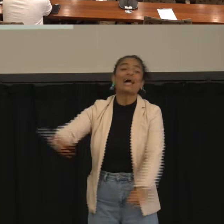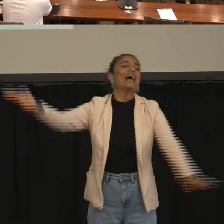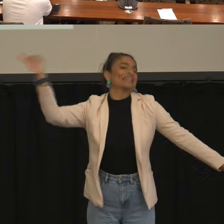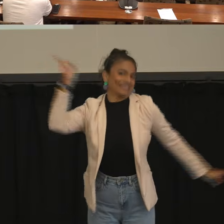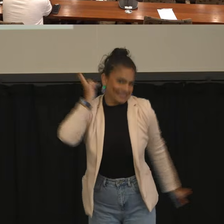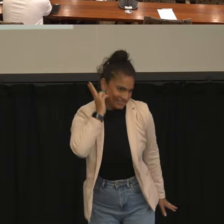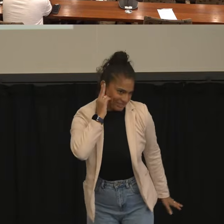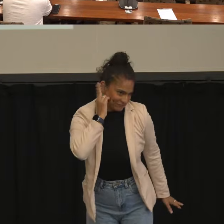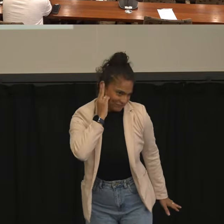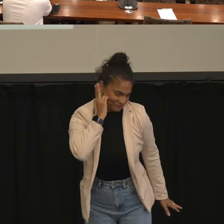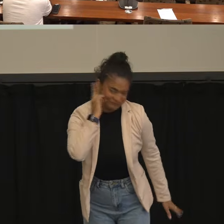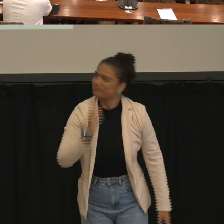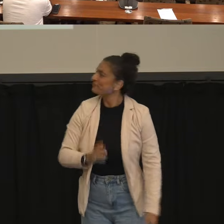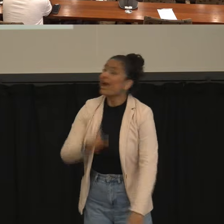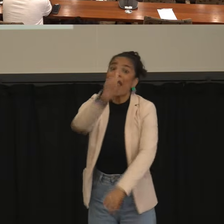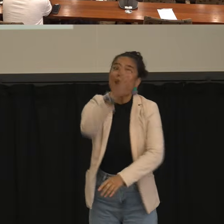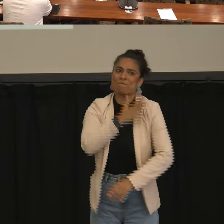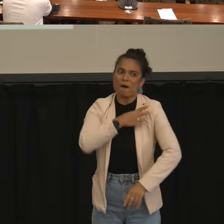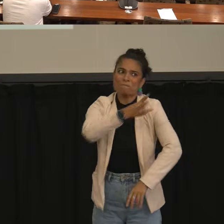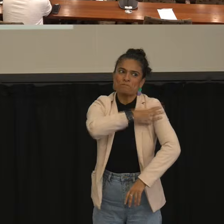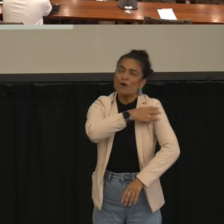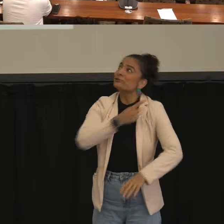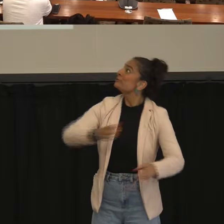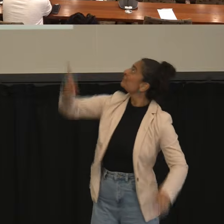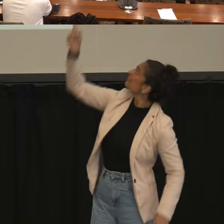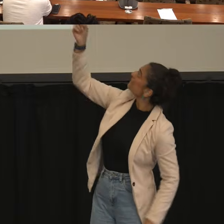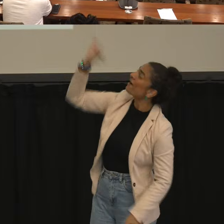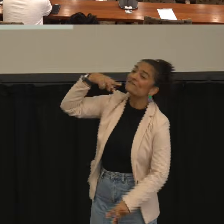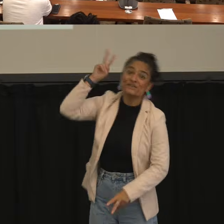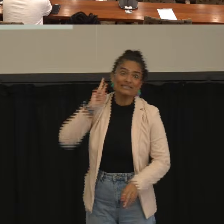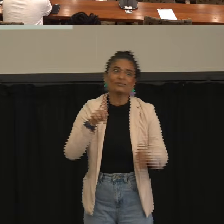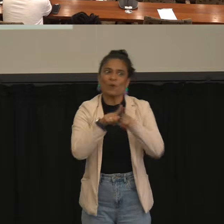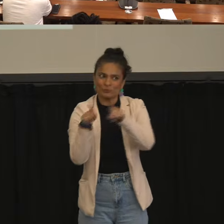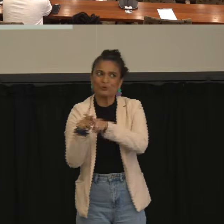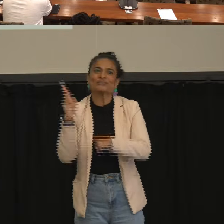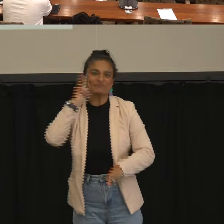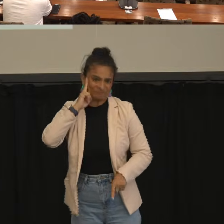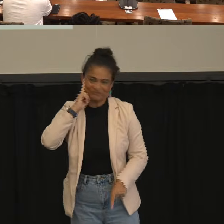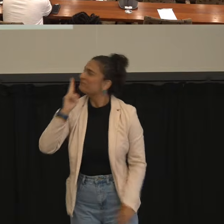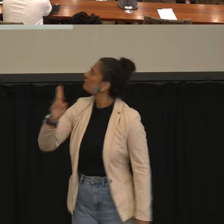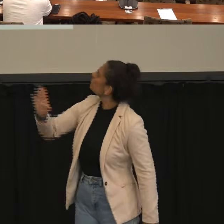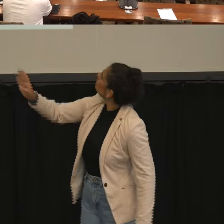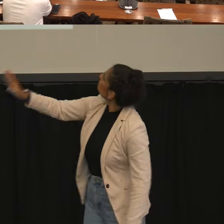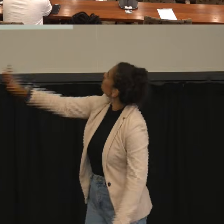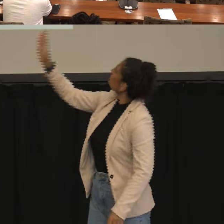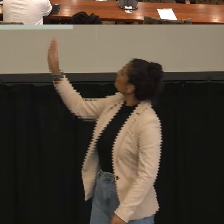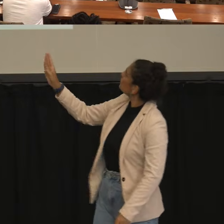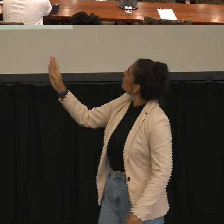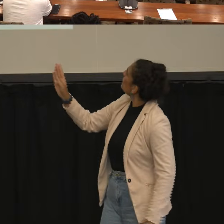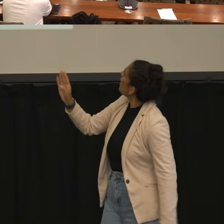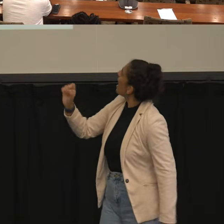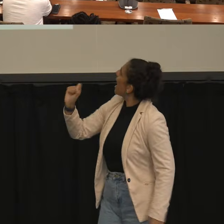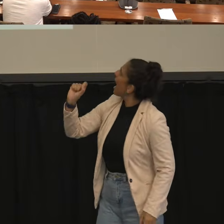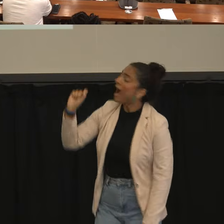we distribute it. And I am deaf, and my boss is also deaf.